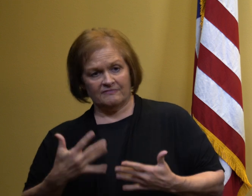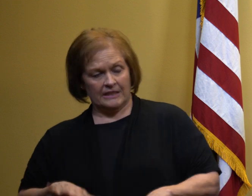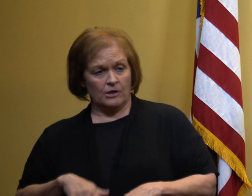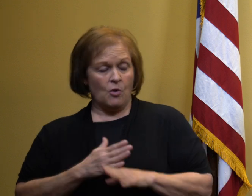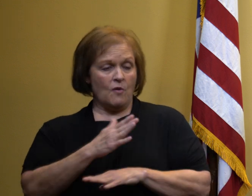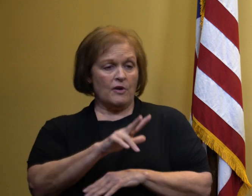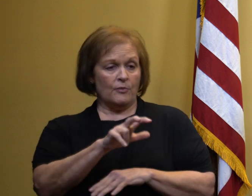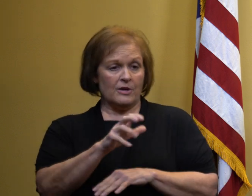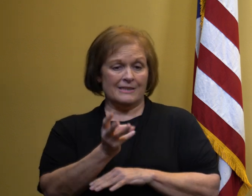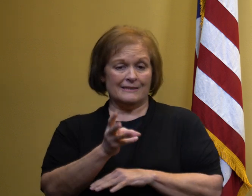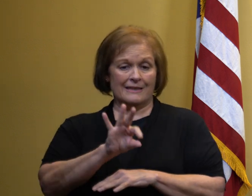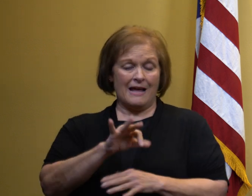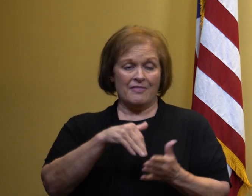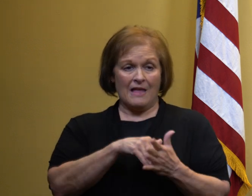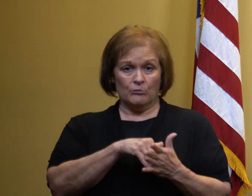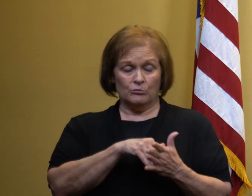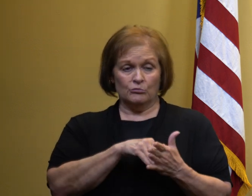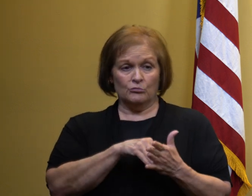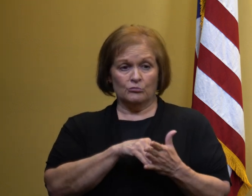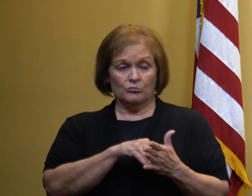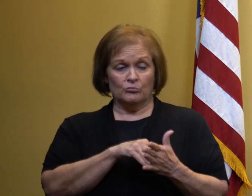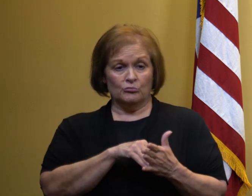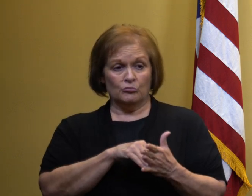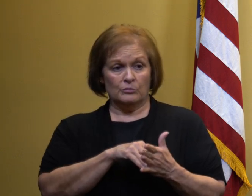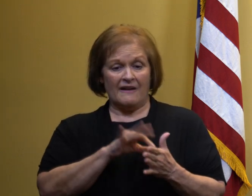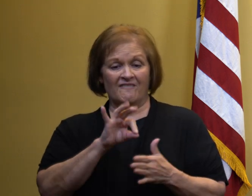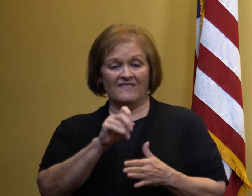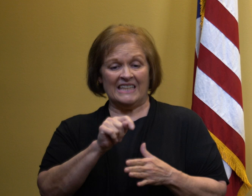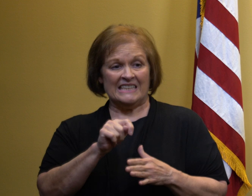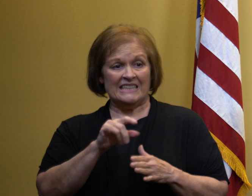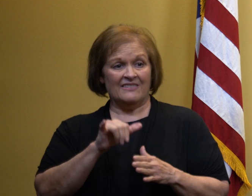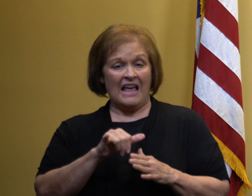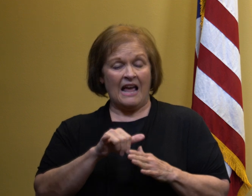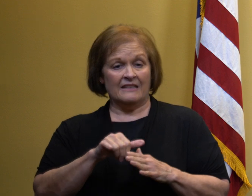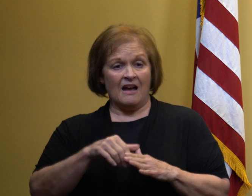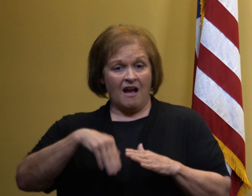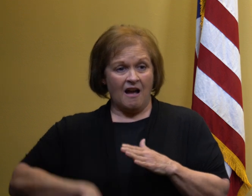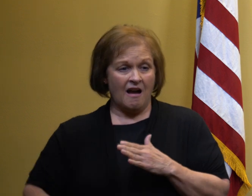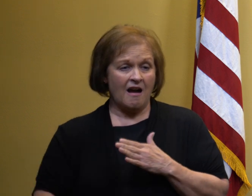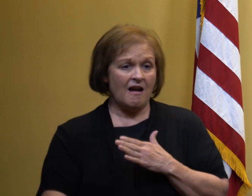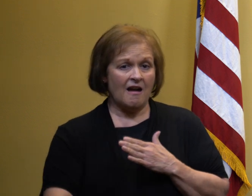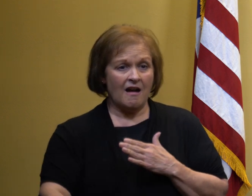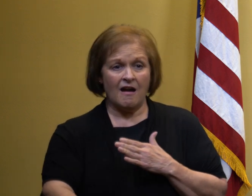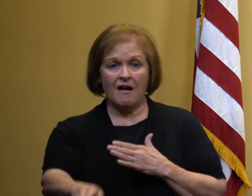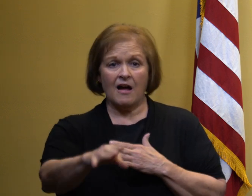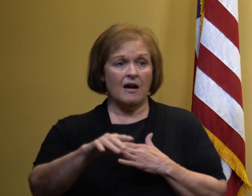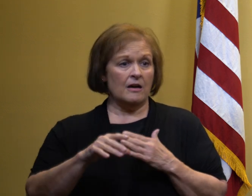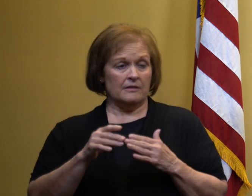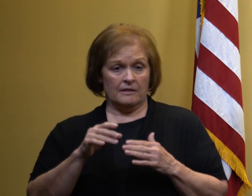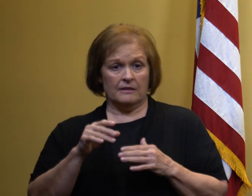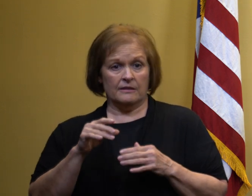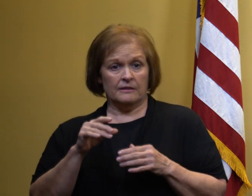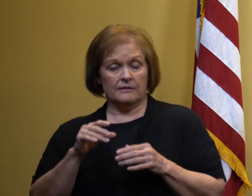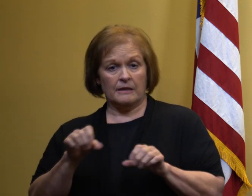over 369,000 linear feet of lateral lines relative to our